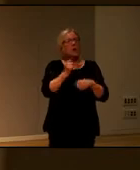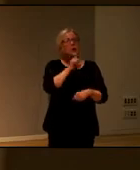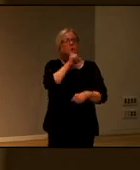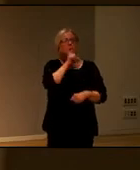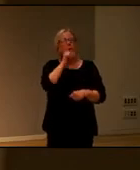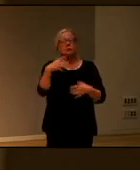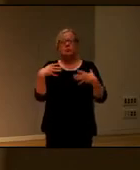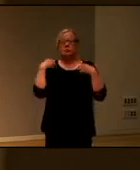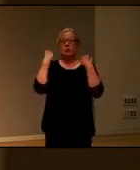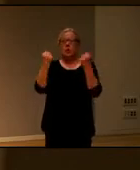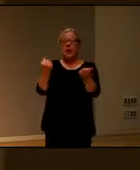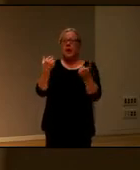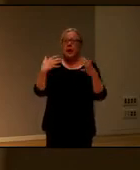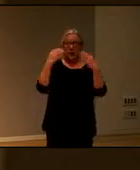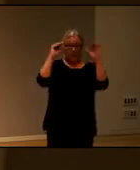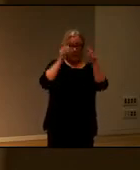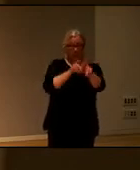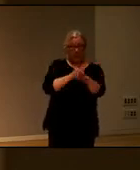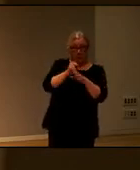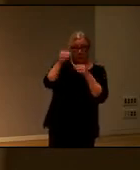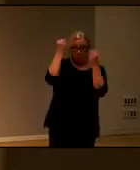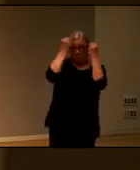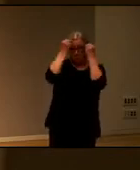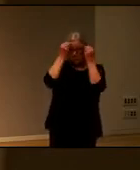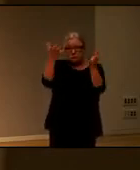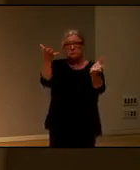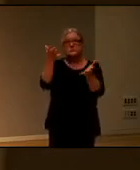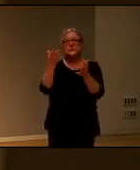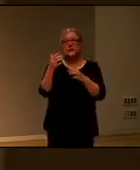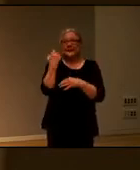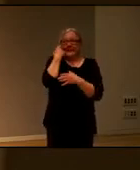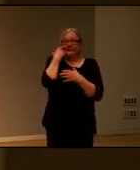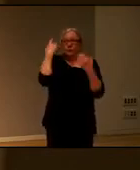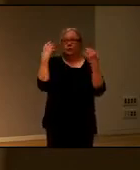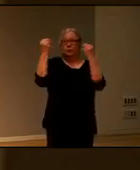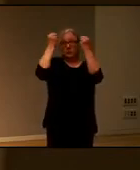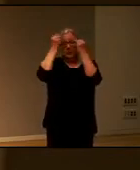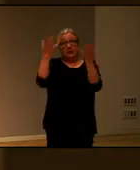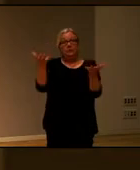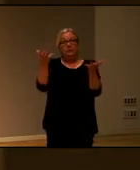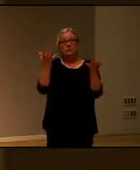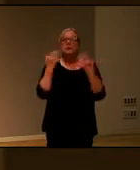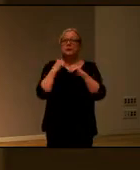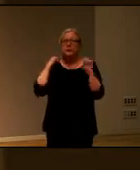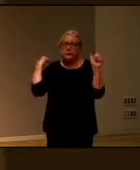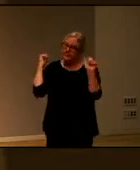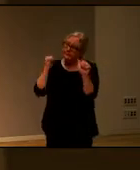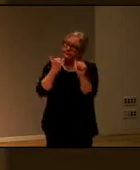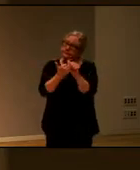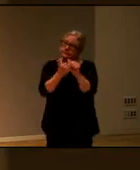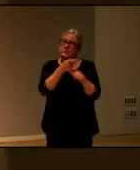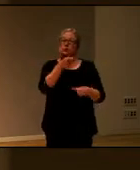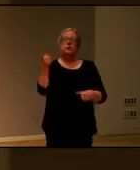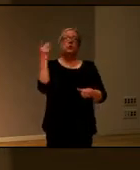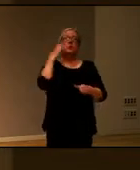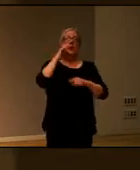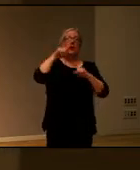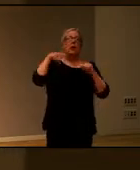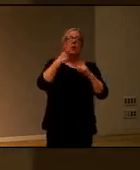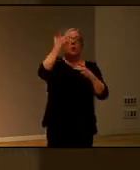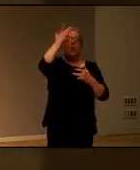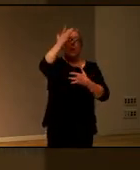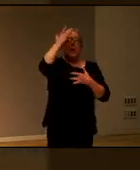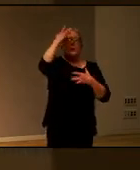health professionals that latest data so that way they can know when diseases are on the rise within their